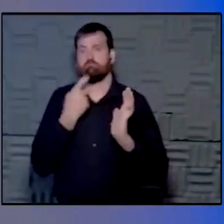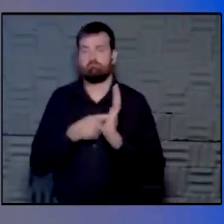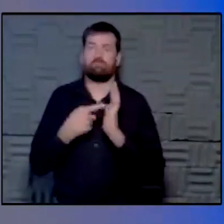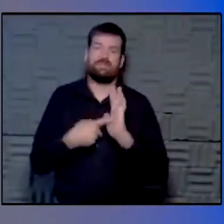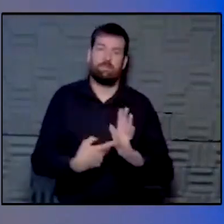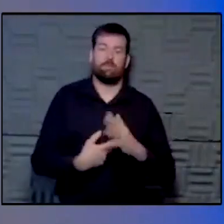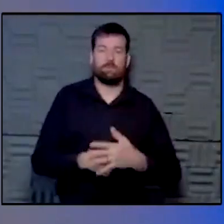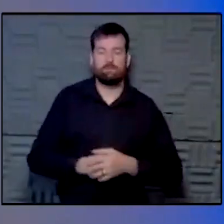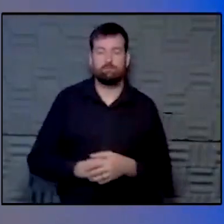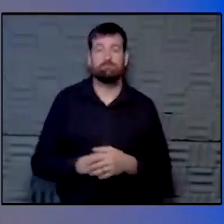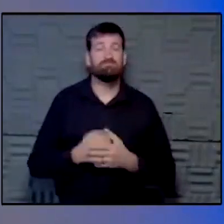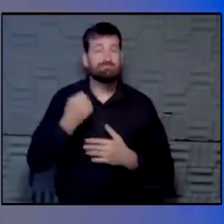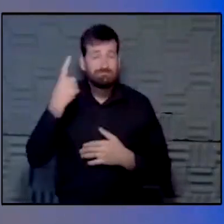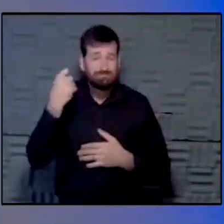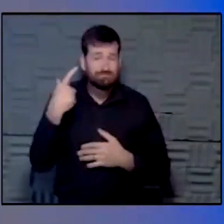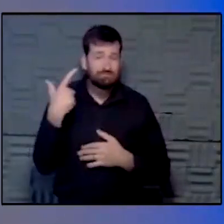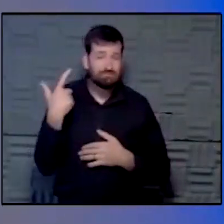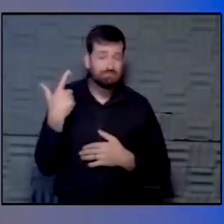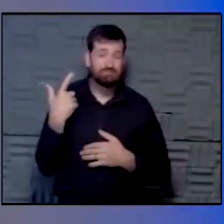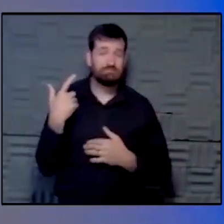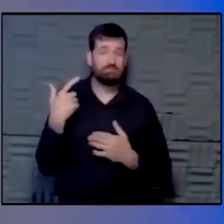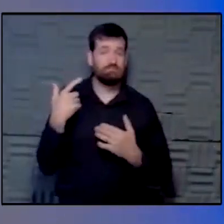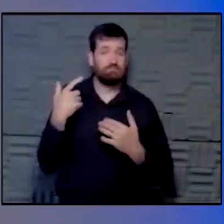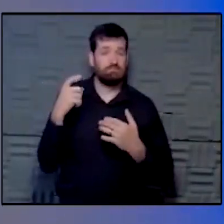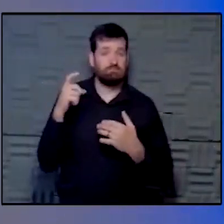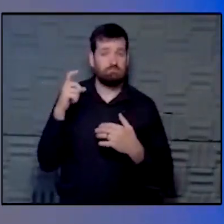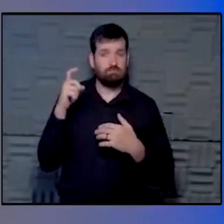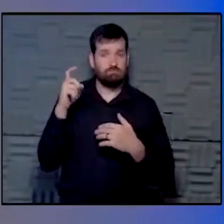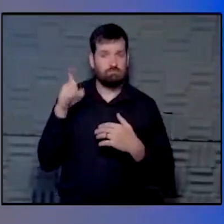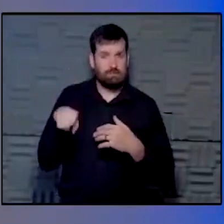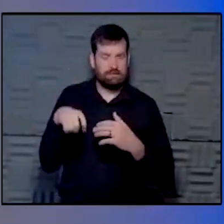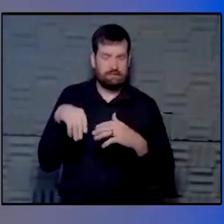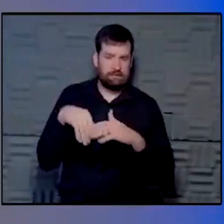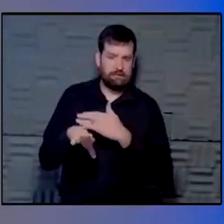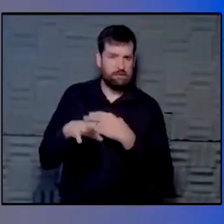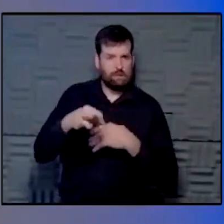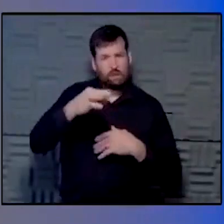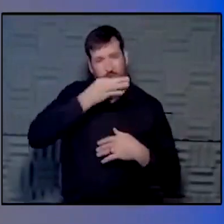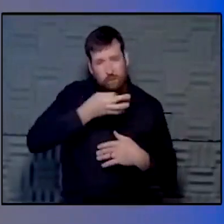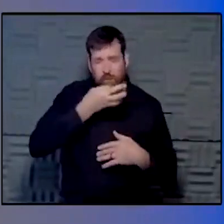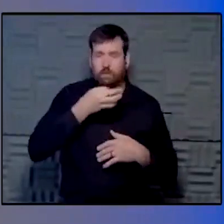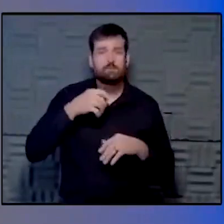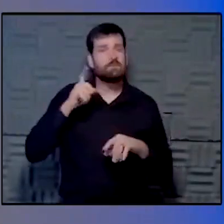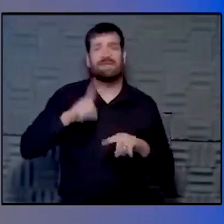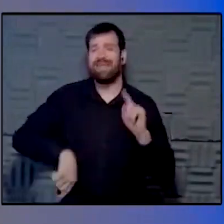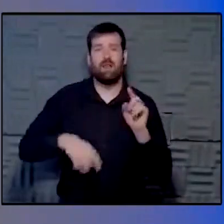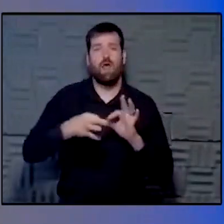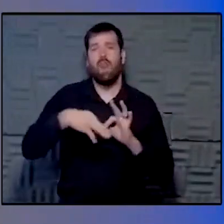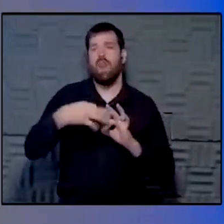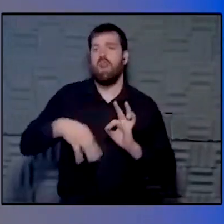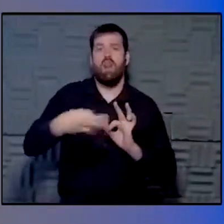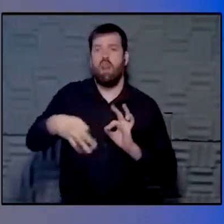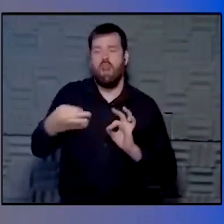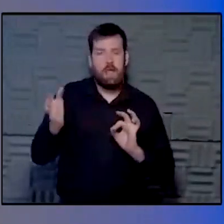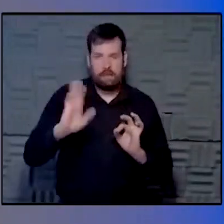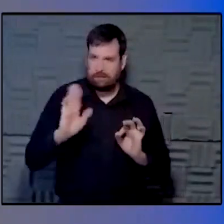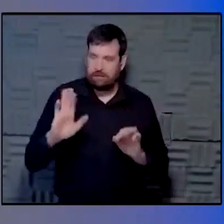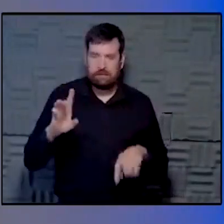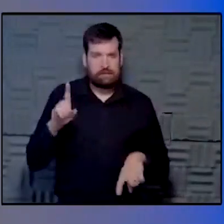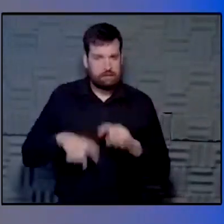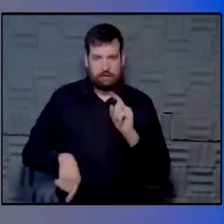thing is that you have to enter this treatment early. You can't wait too long. So we're looking